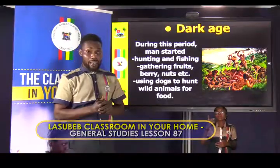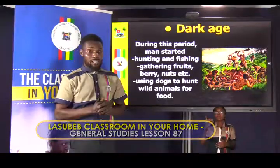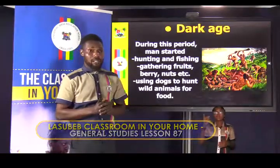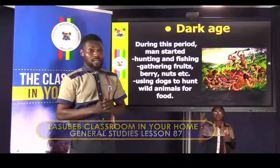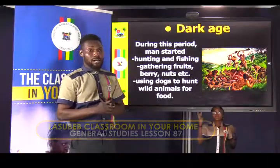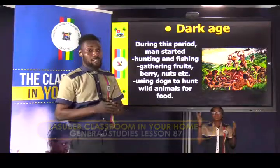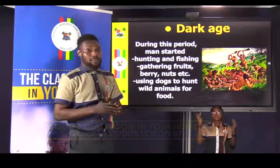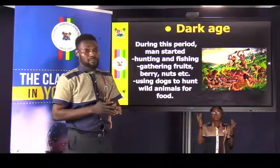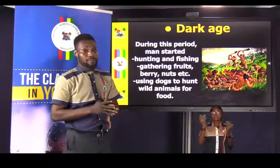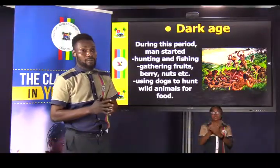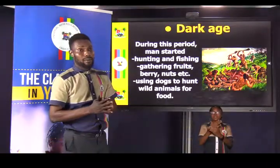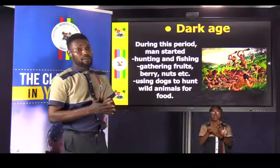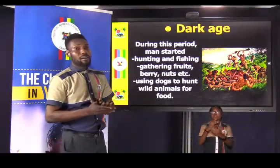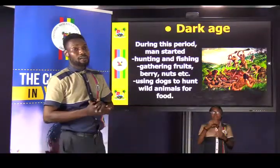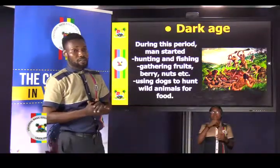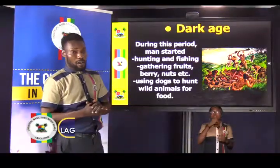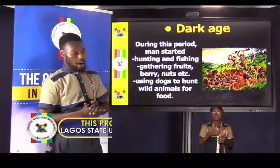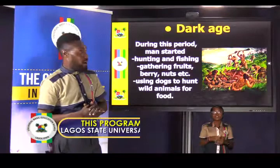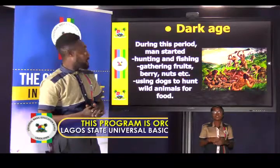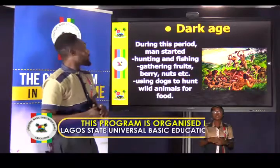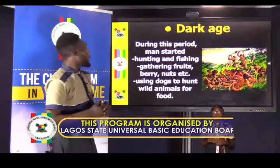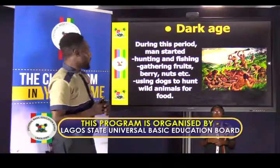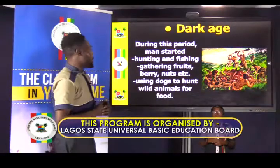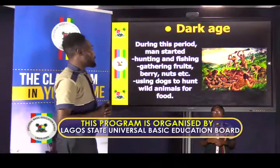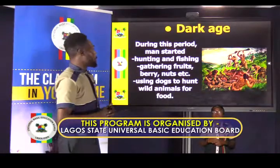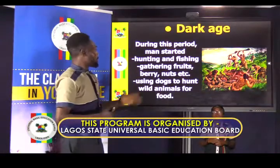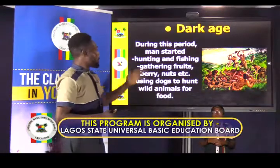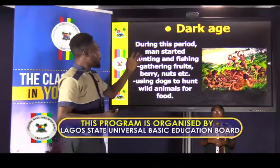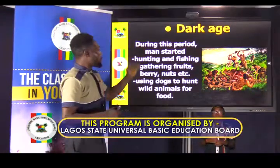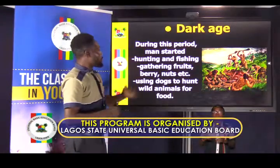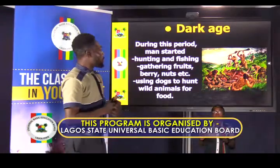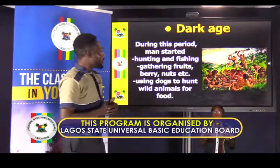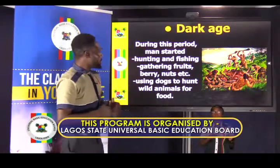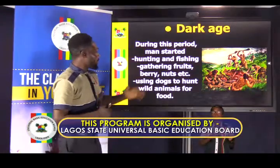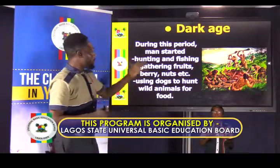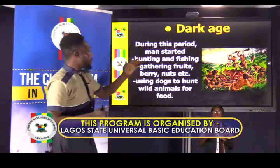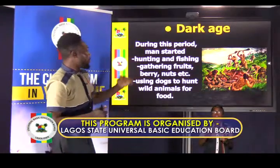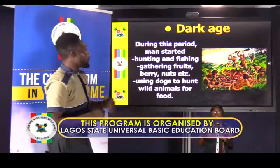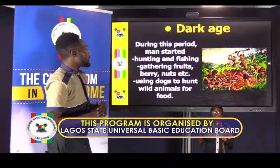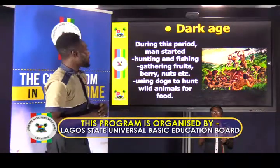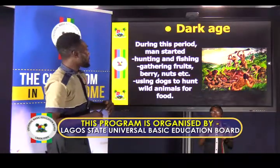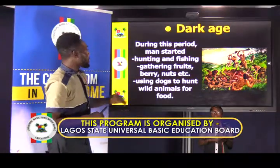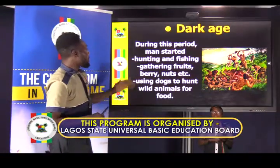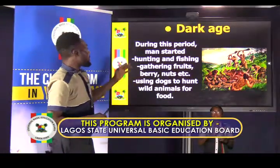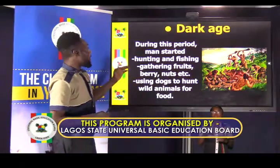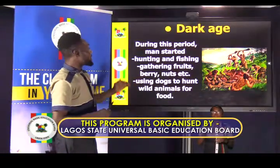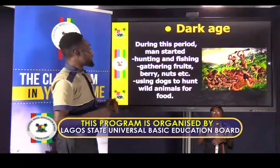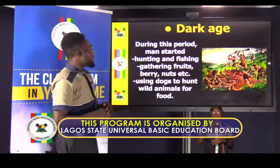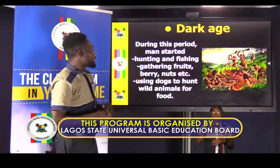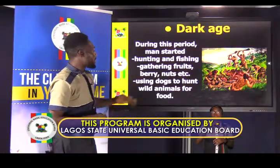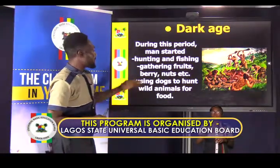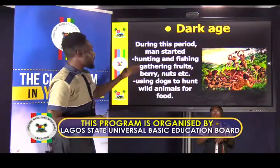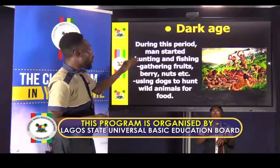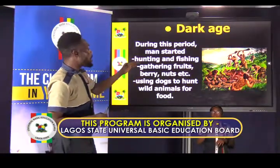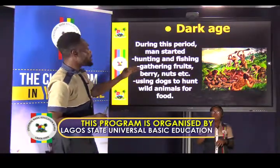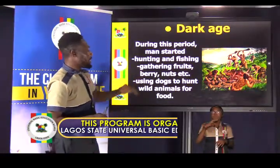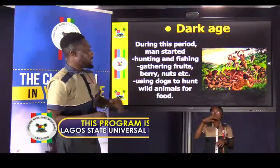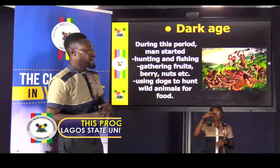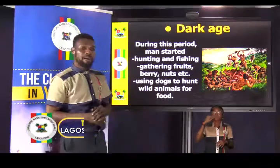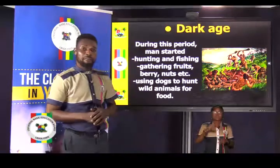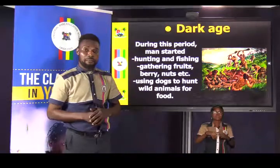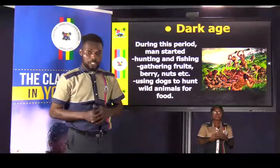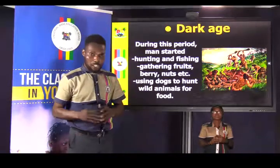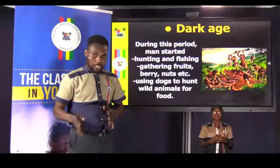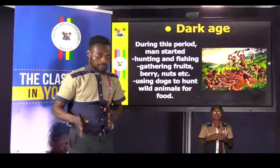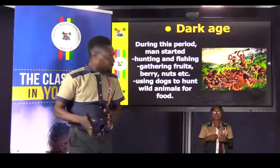Dark Age. Say that. Dark Age. During this period, man started